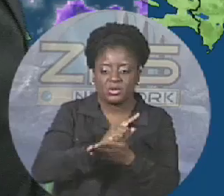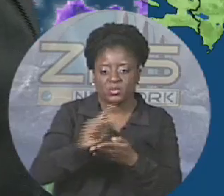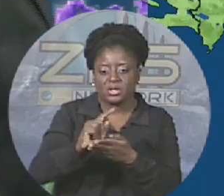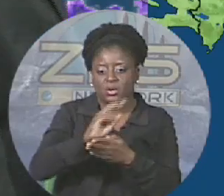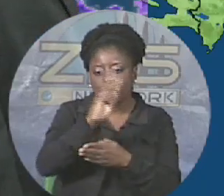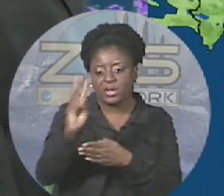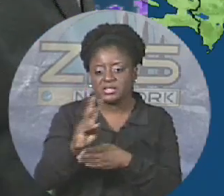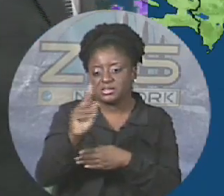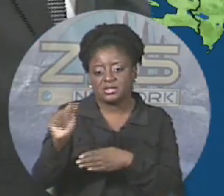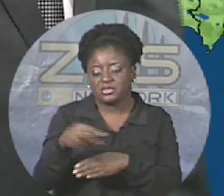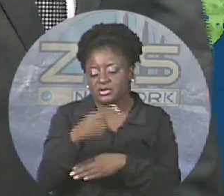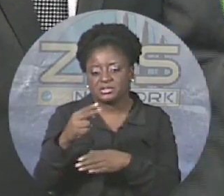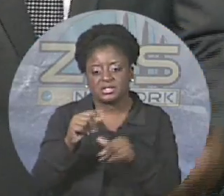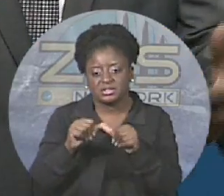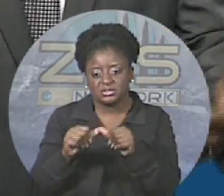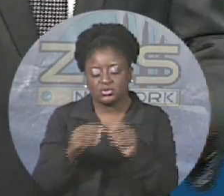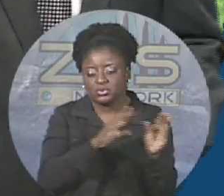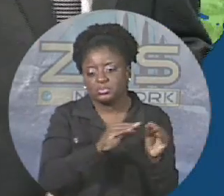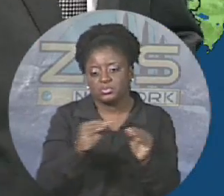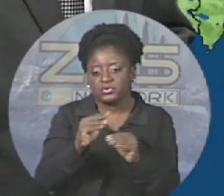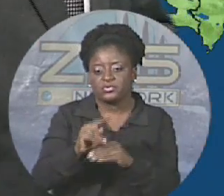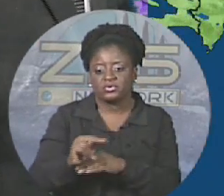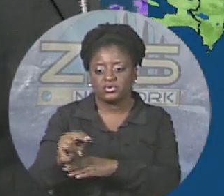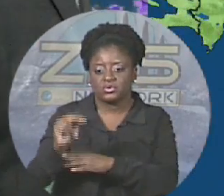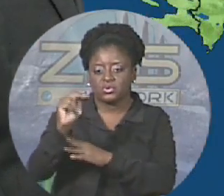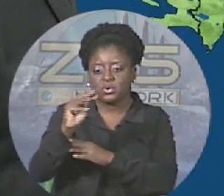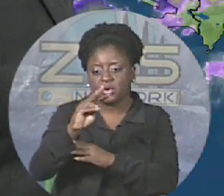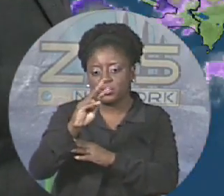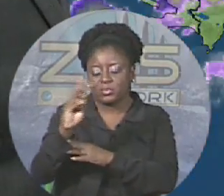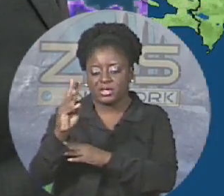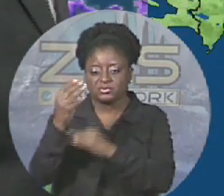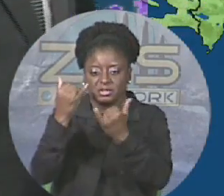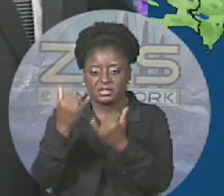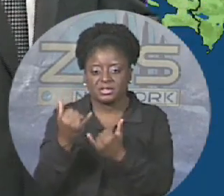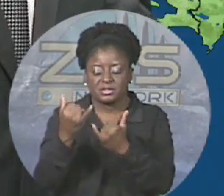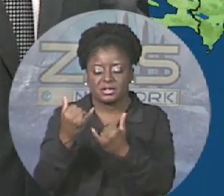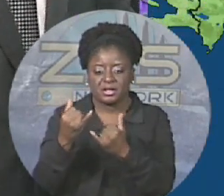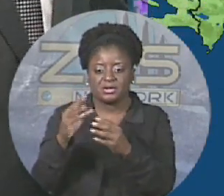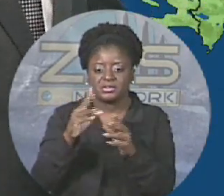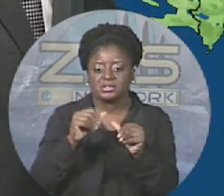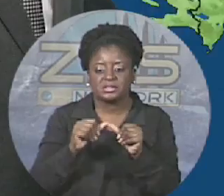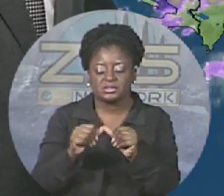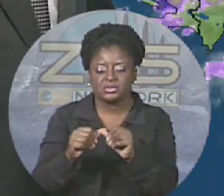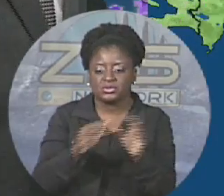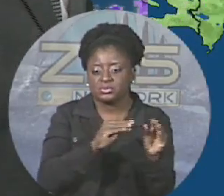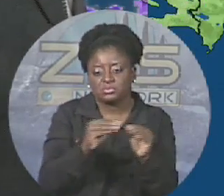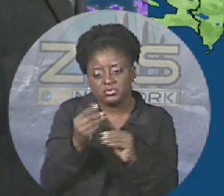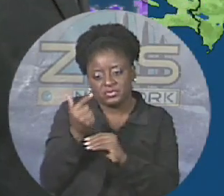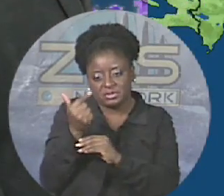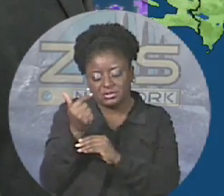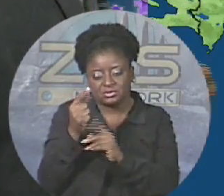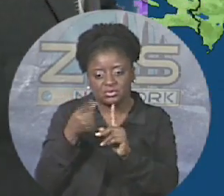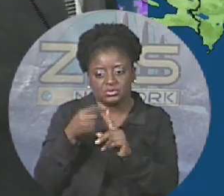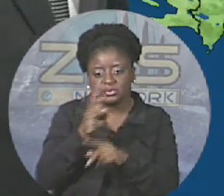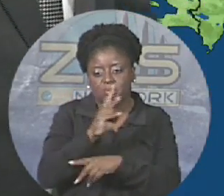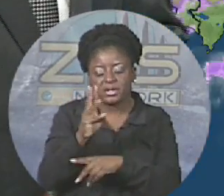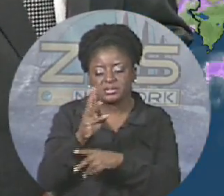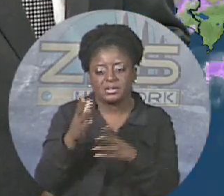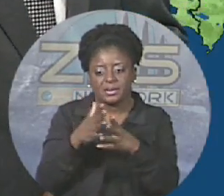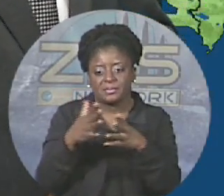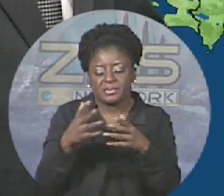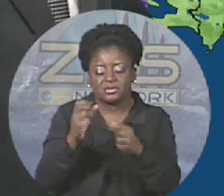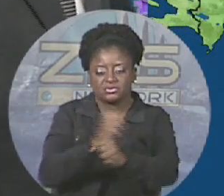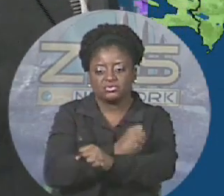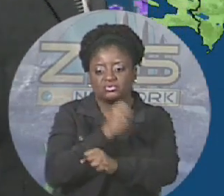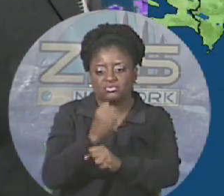to track towards the northwest. Initially, right now, the system is continuing to move slightly to the west, but that big, strong ridge of high